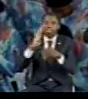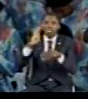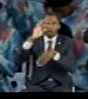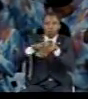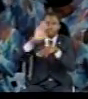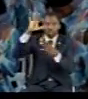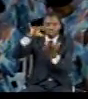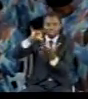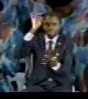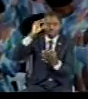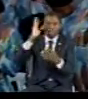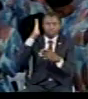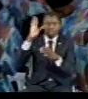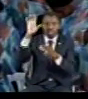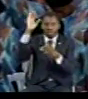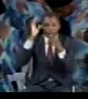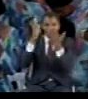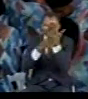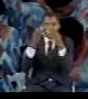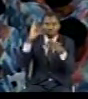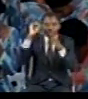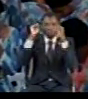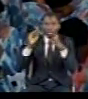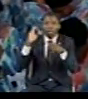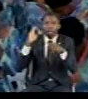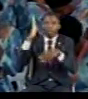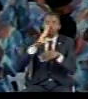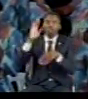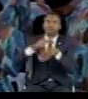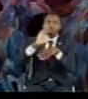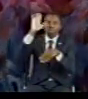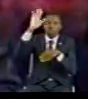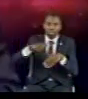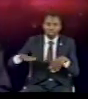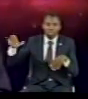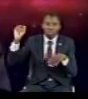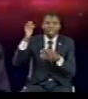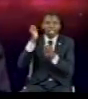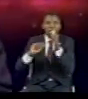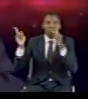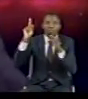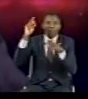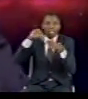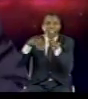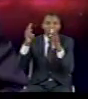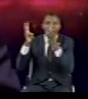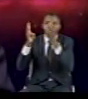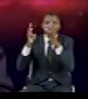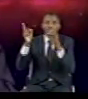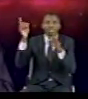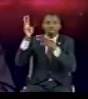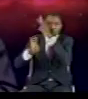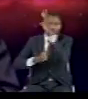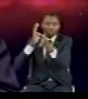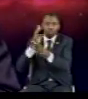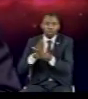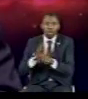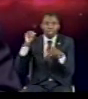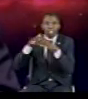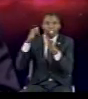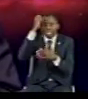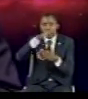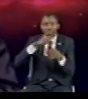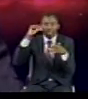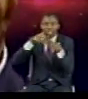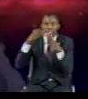your hand of power will be upon the elect, anywhere in the world, everywhere in the world. Father, O God, in Africa, in Europe,